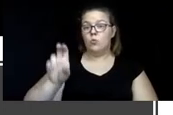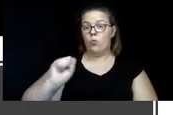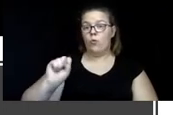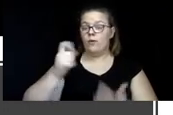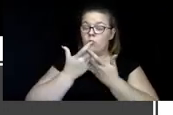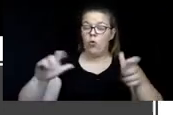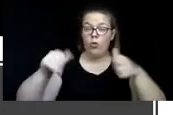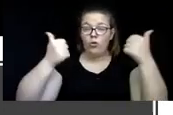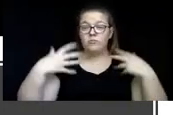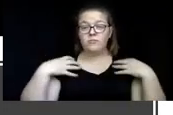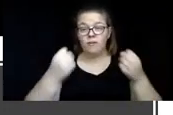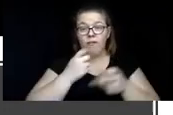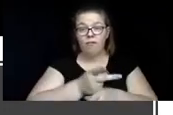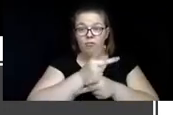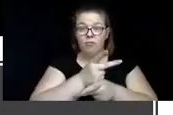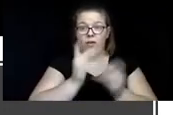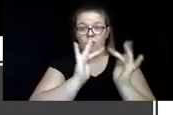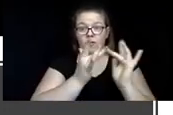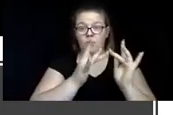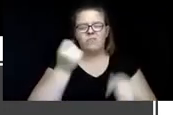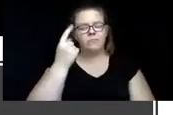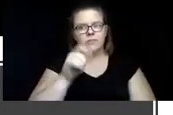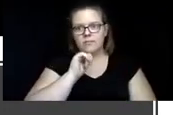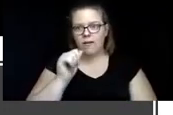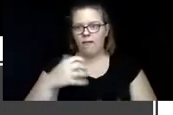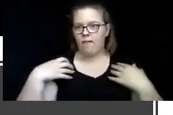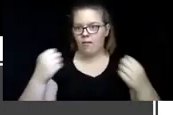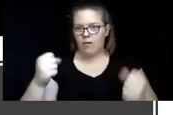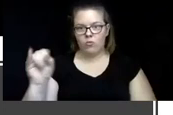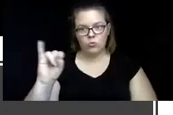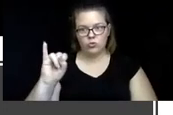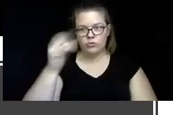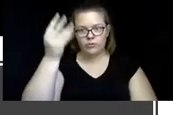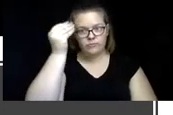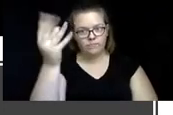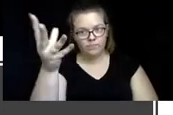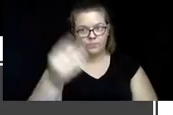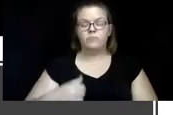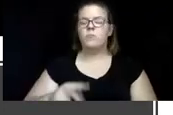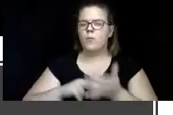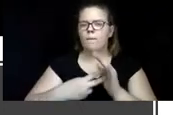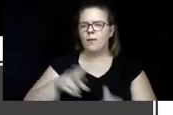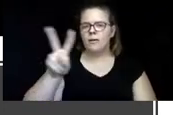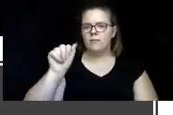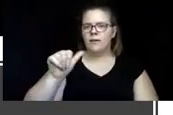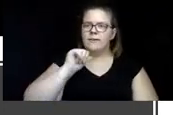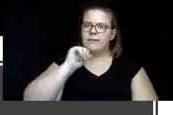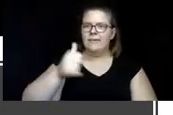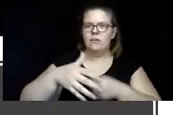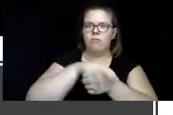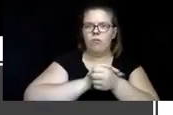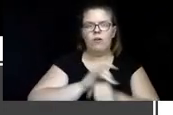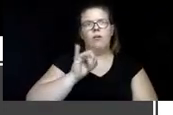network. It is not health insurance. So the VA doesn't necessarily cover if you wanted to just